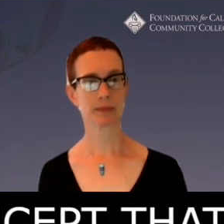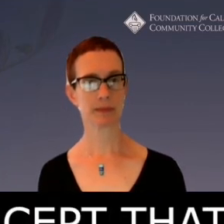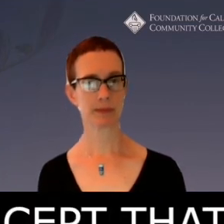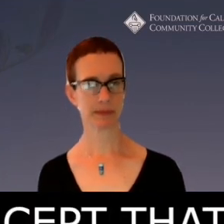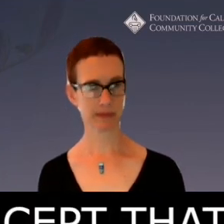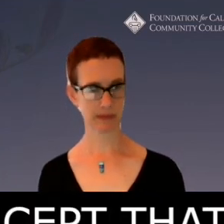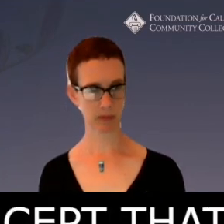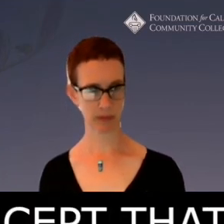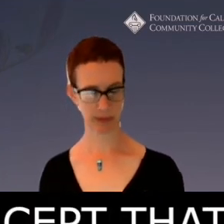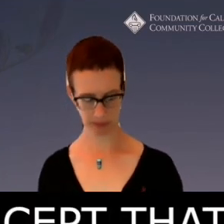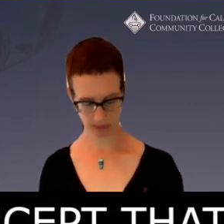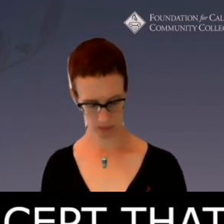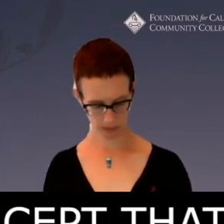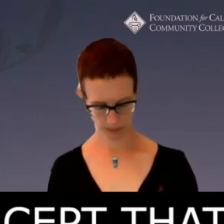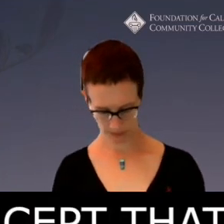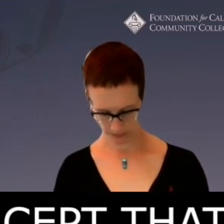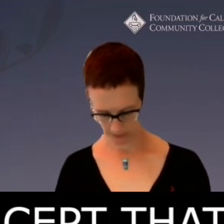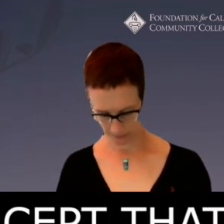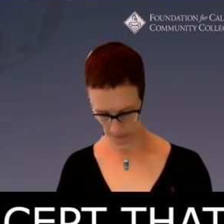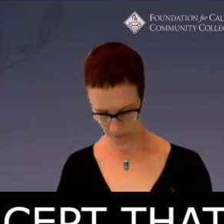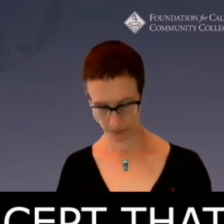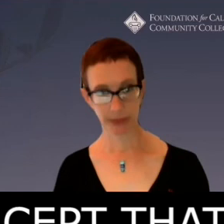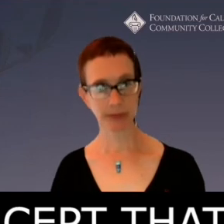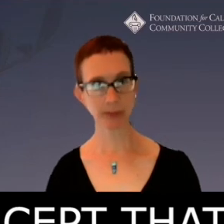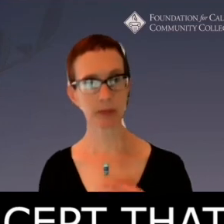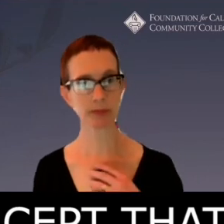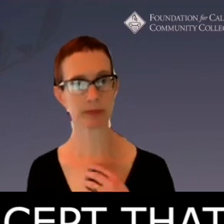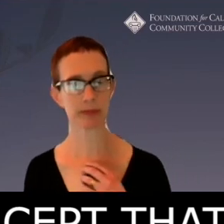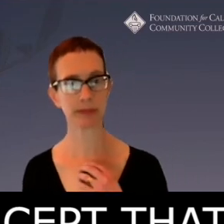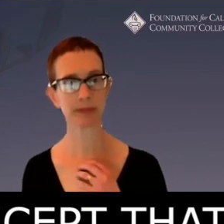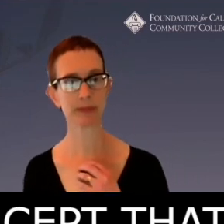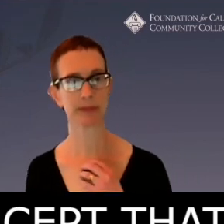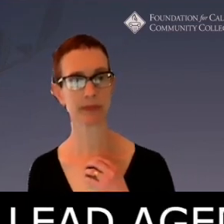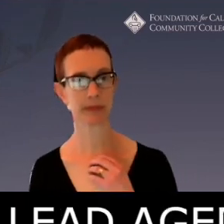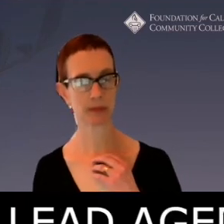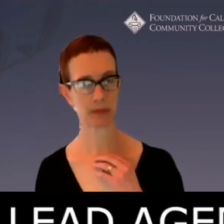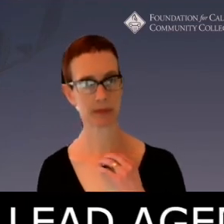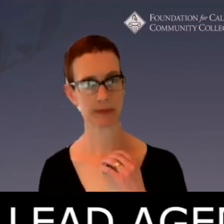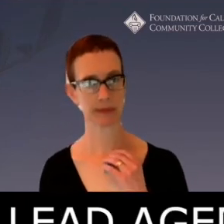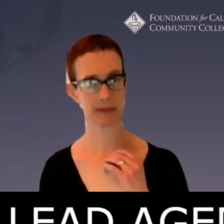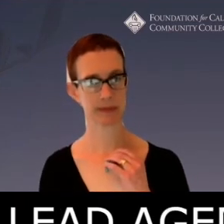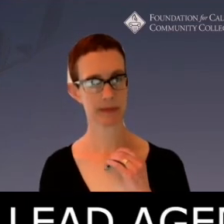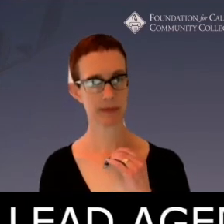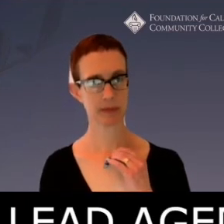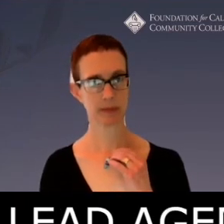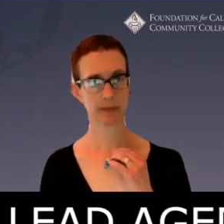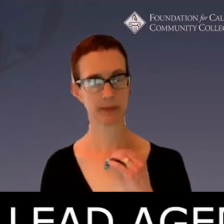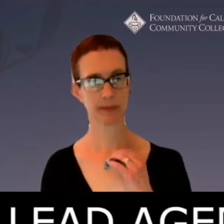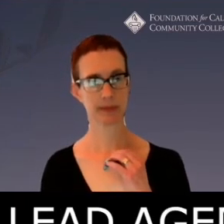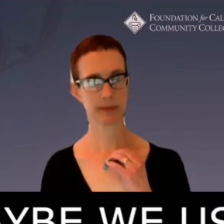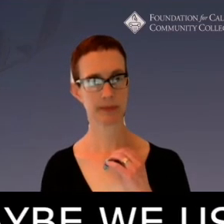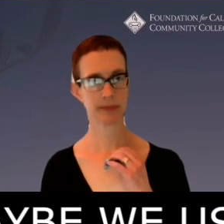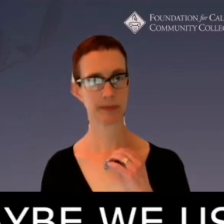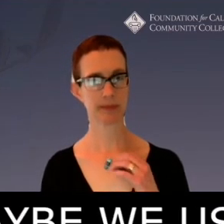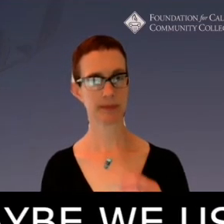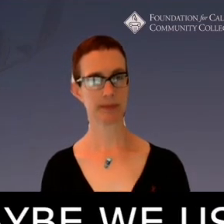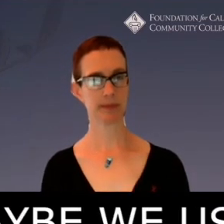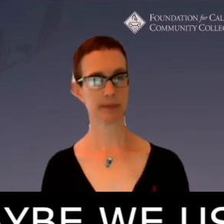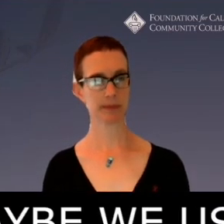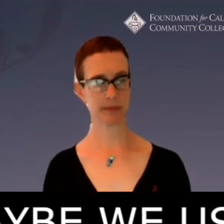lead agency than maybe somebody that is, well, the term we used was convener. So somebody that is doing some of those